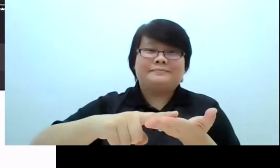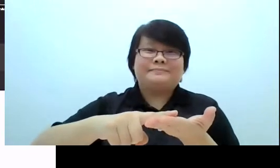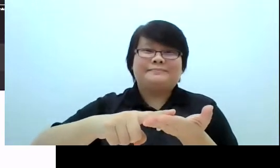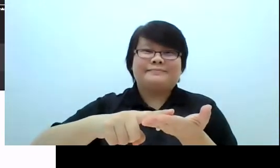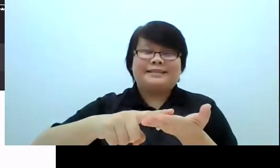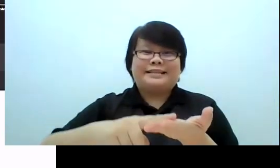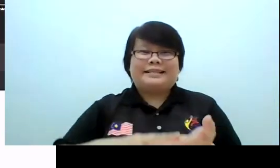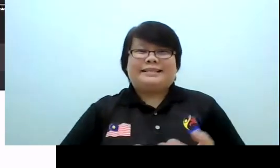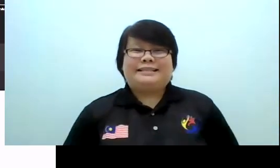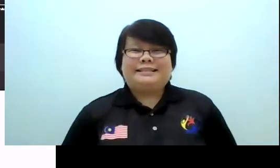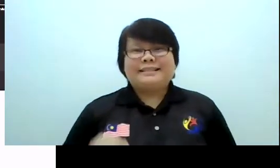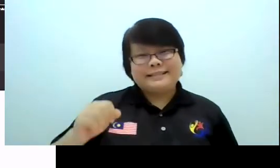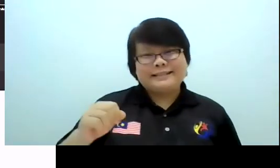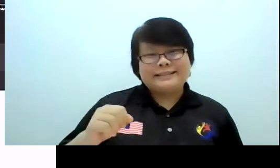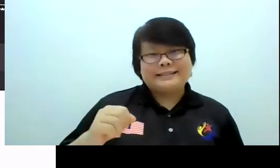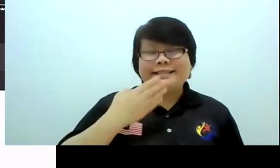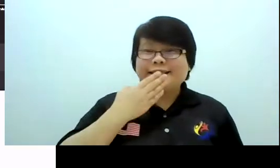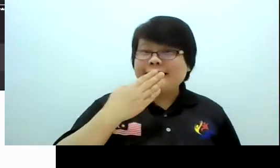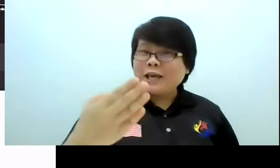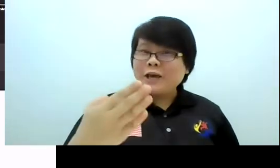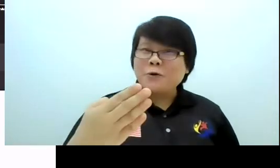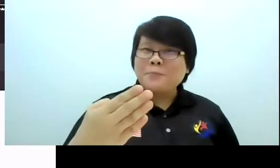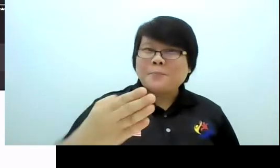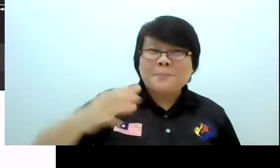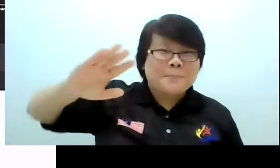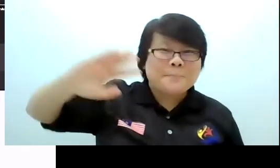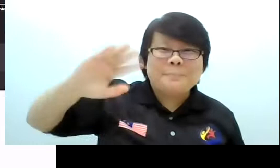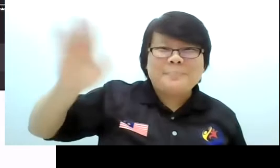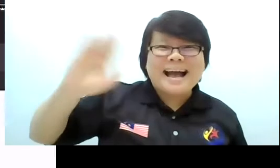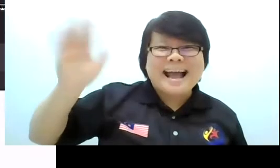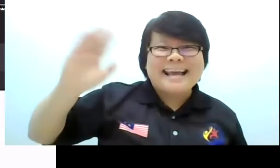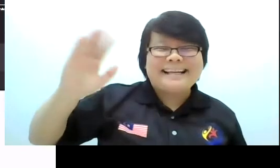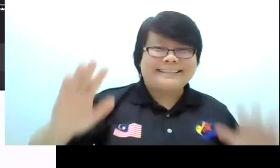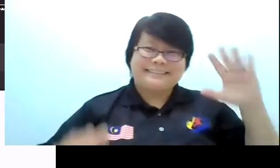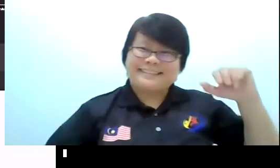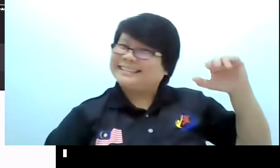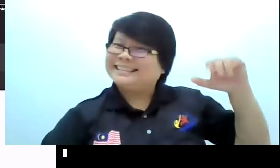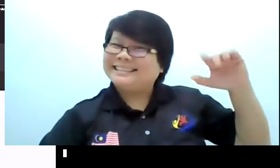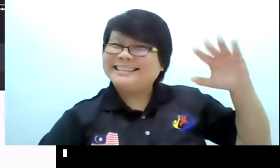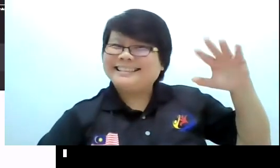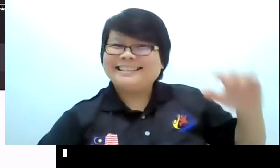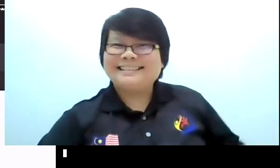Okay? Thank you. Bye.